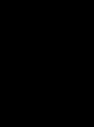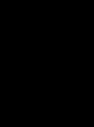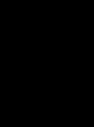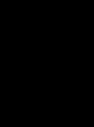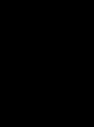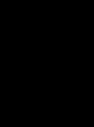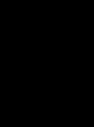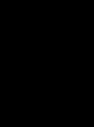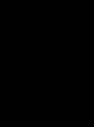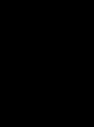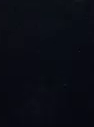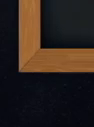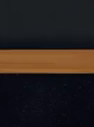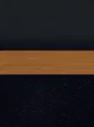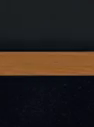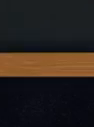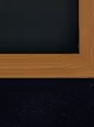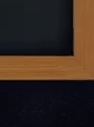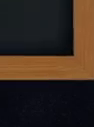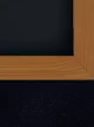national educator.